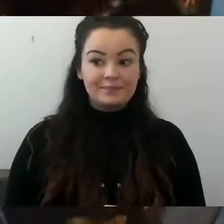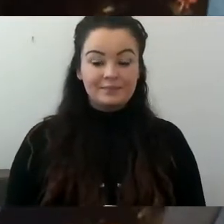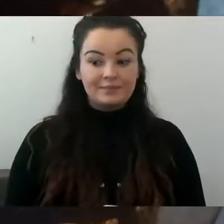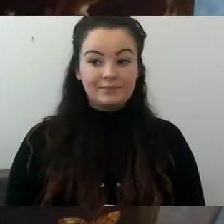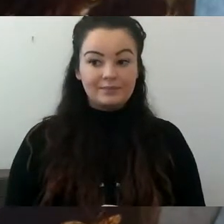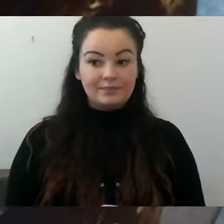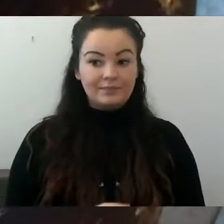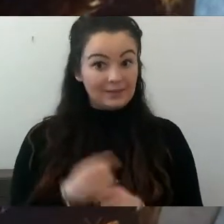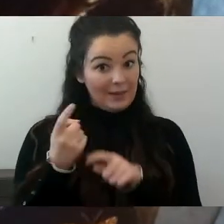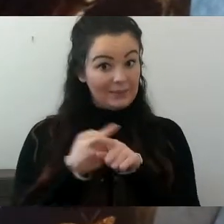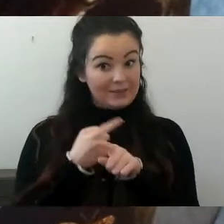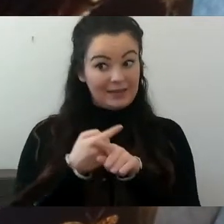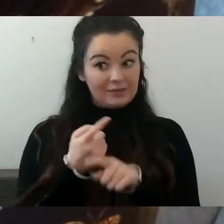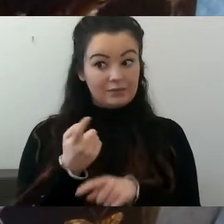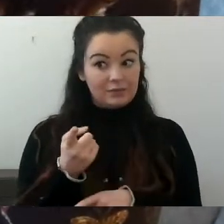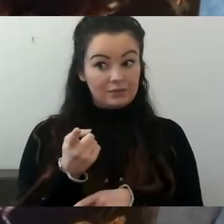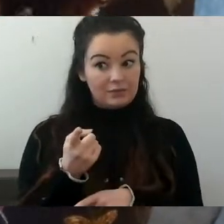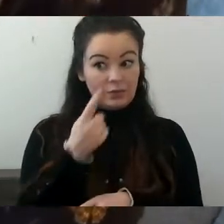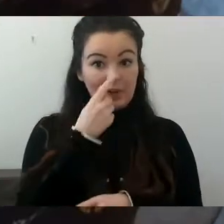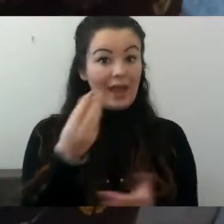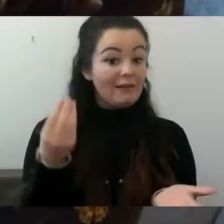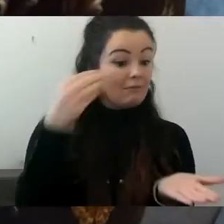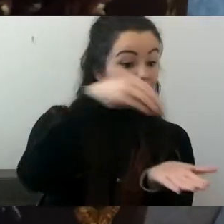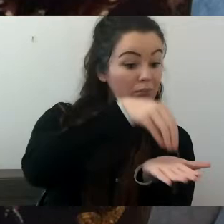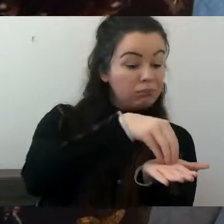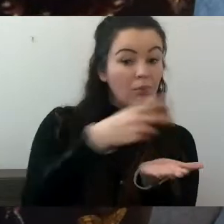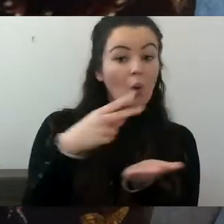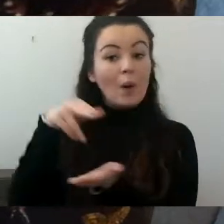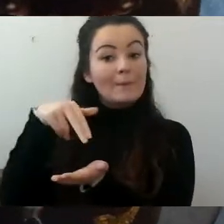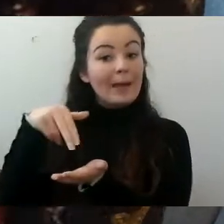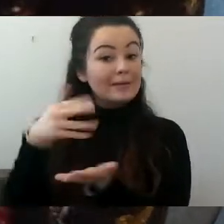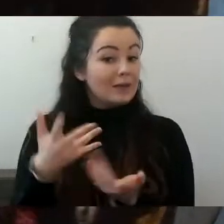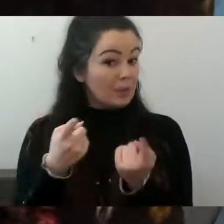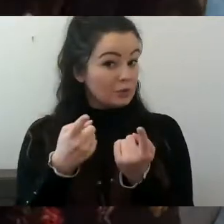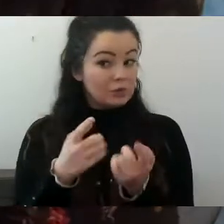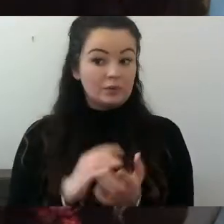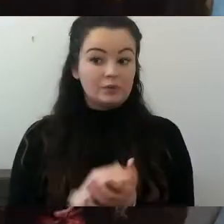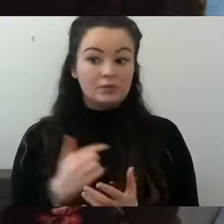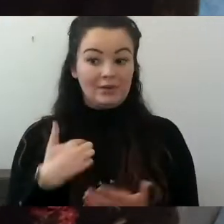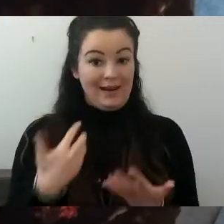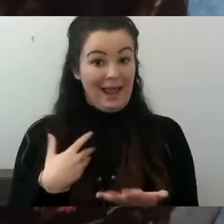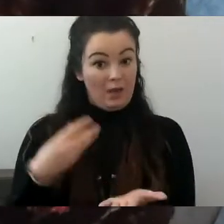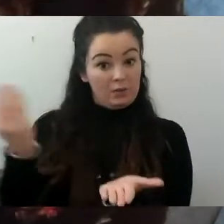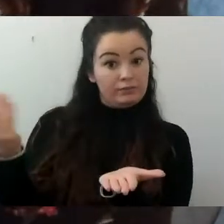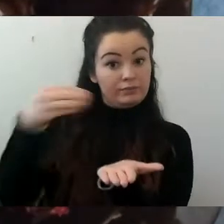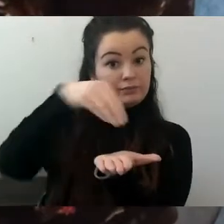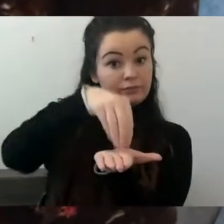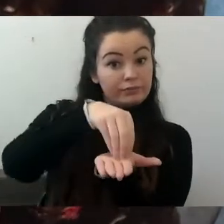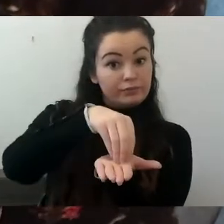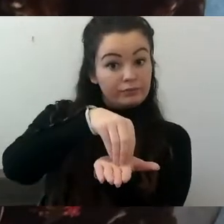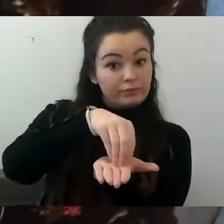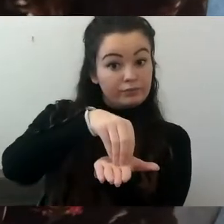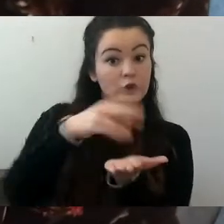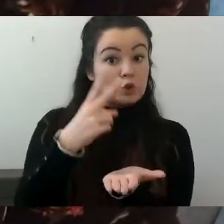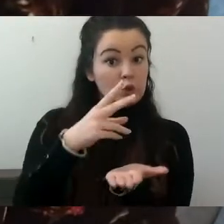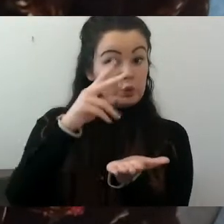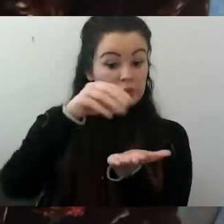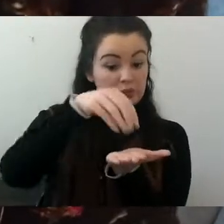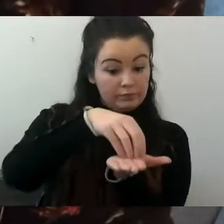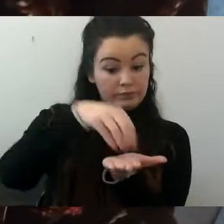that potato. Or you can dip it straight in the paint if you prefer. And I'm going to